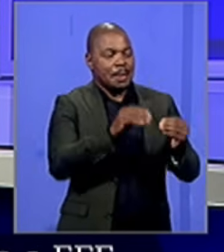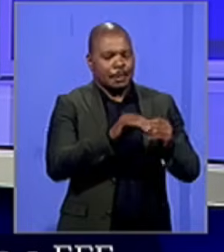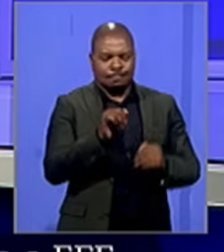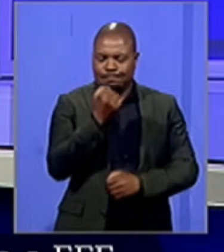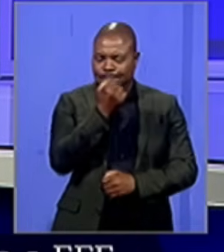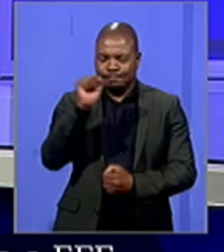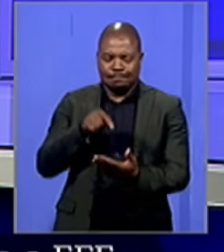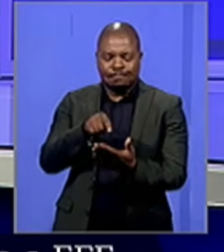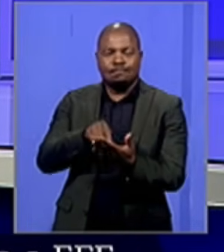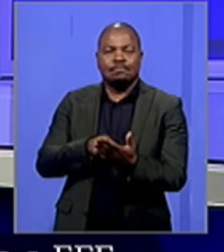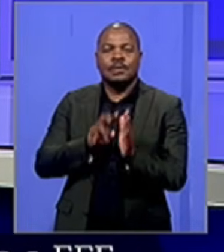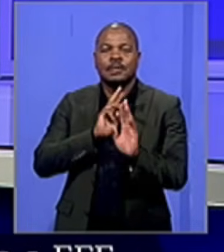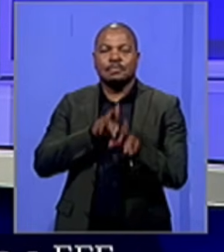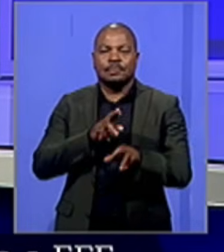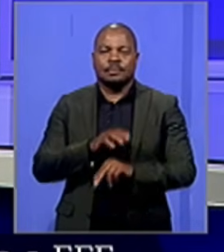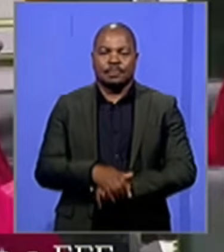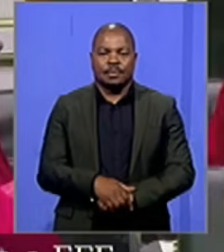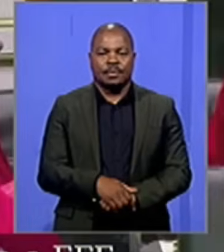le yona.